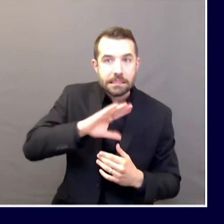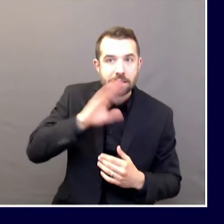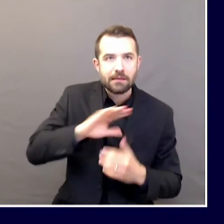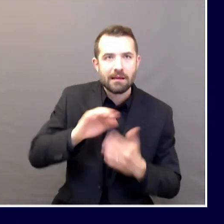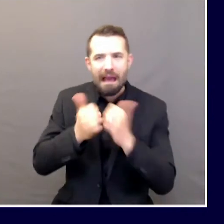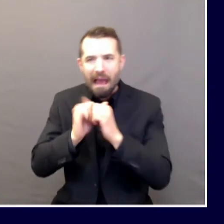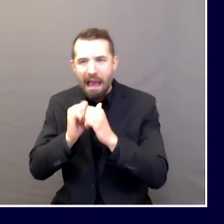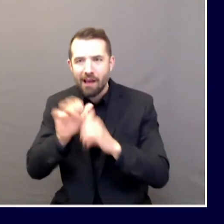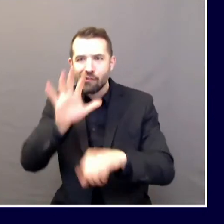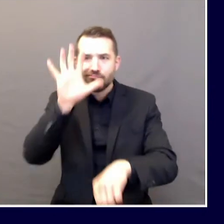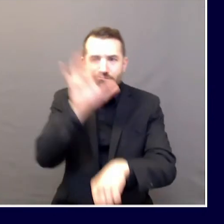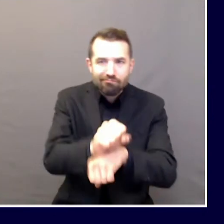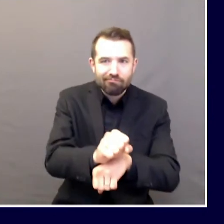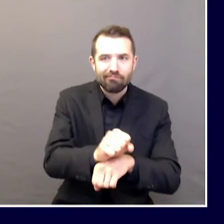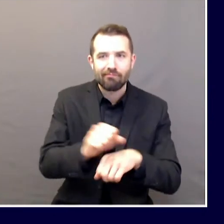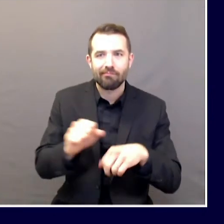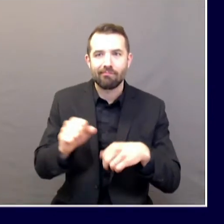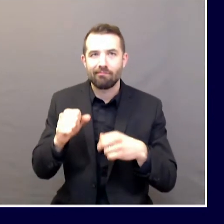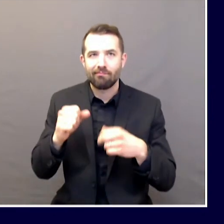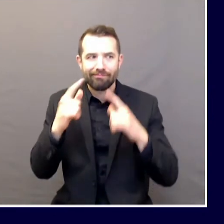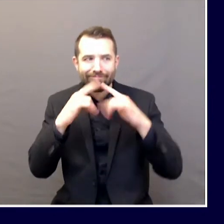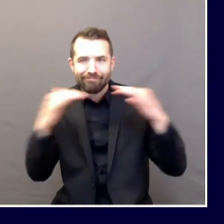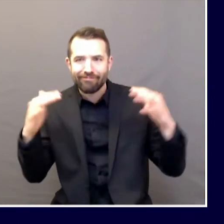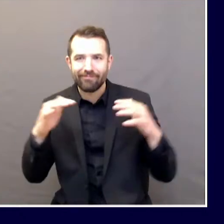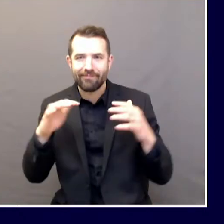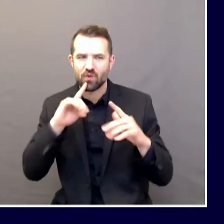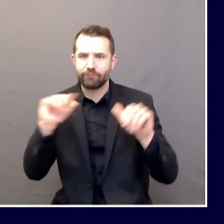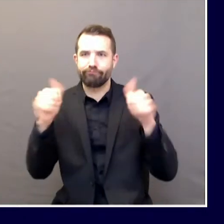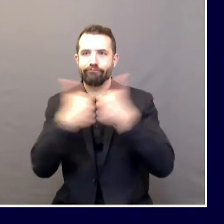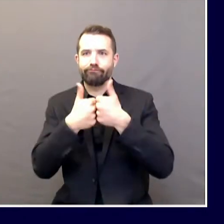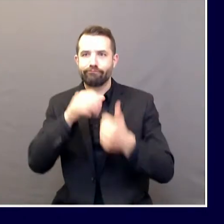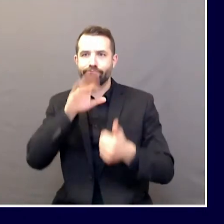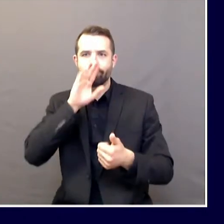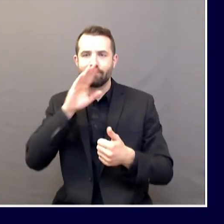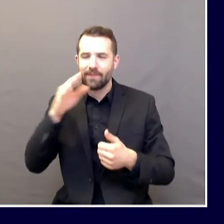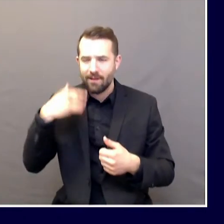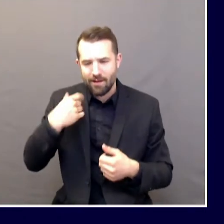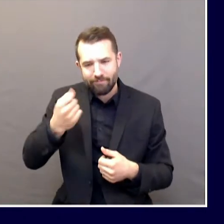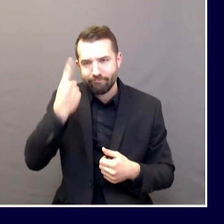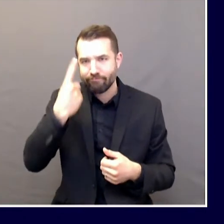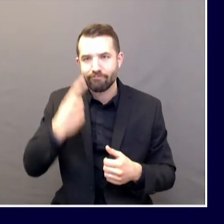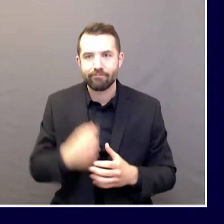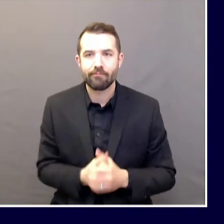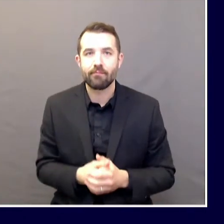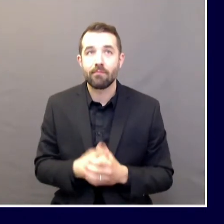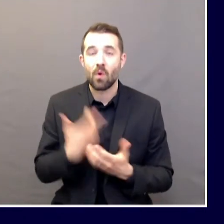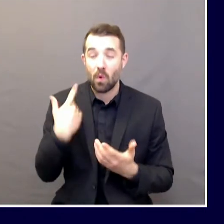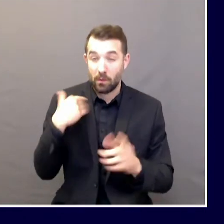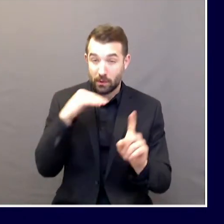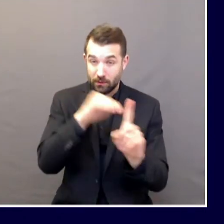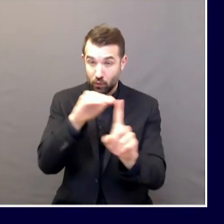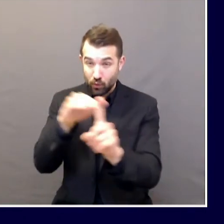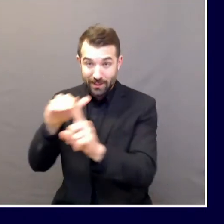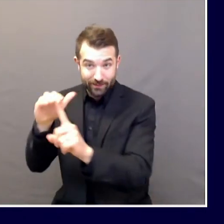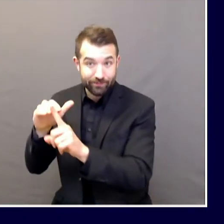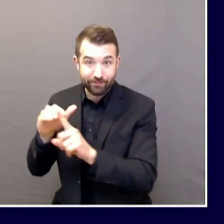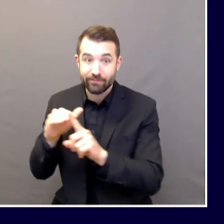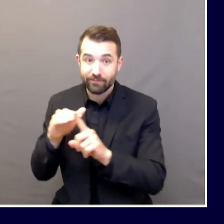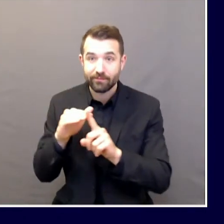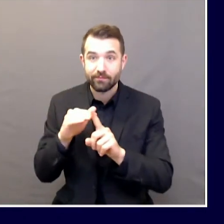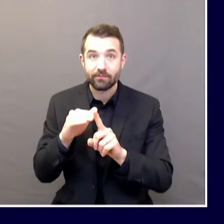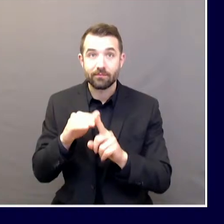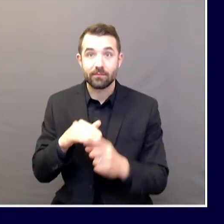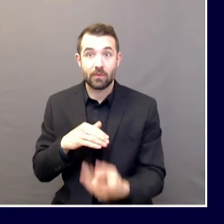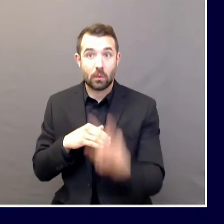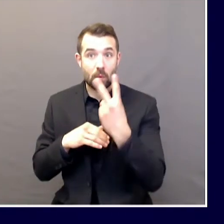And that's why I'd like to take a moment to remind everybody of 2 available resources that can help you access